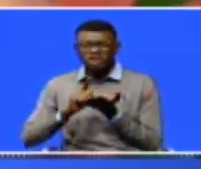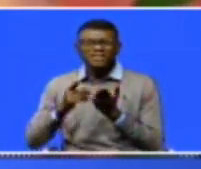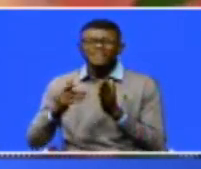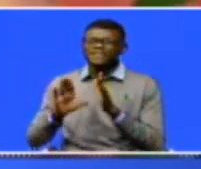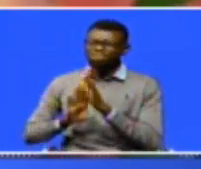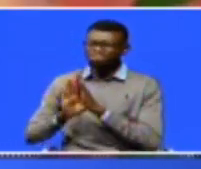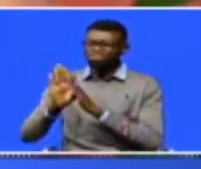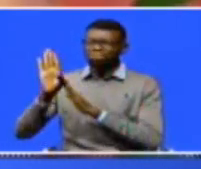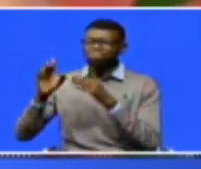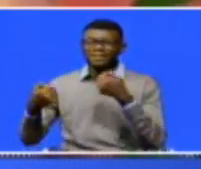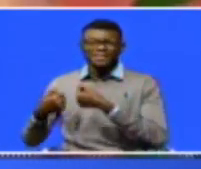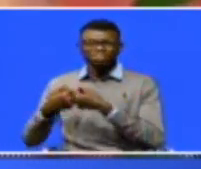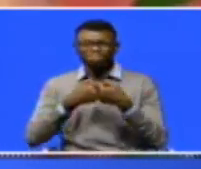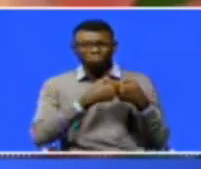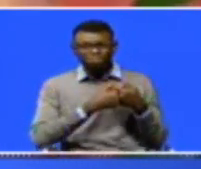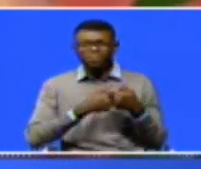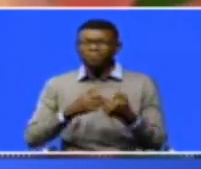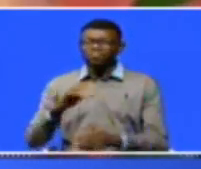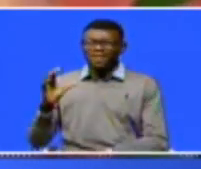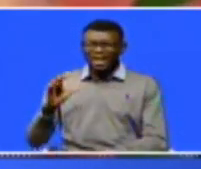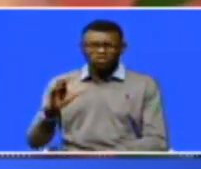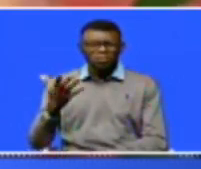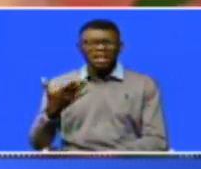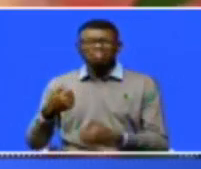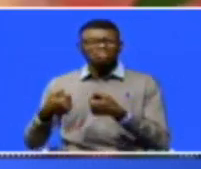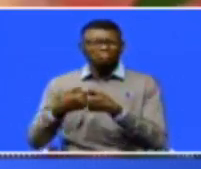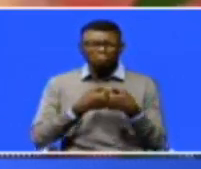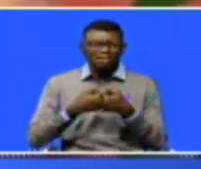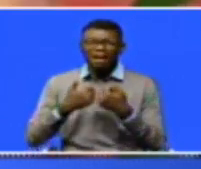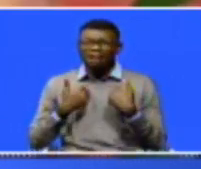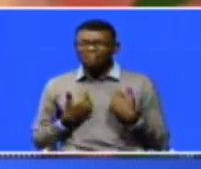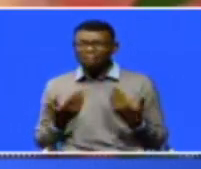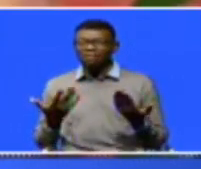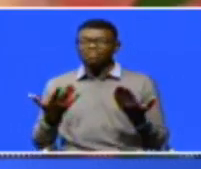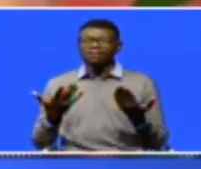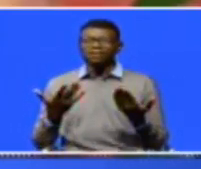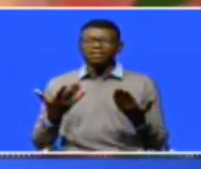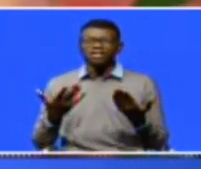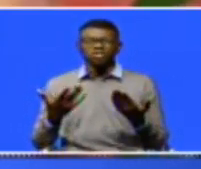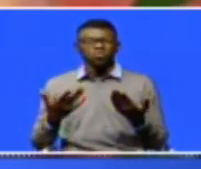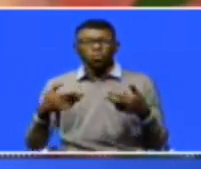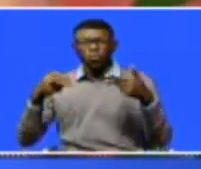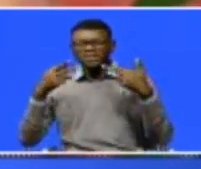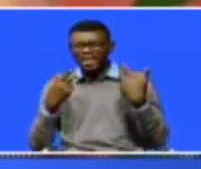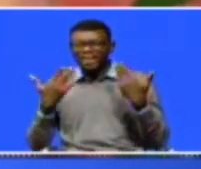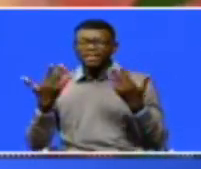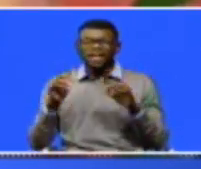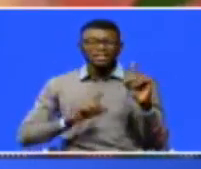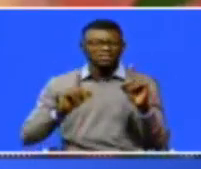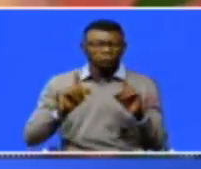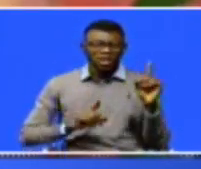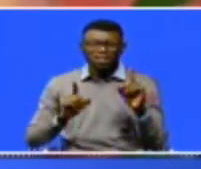challenged. We've had to restructure a lot of our customers who face challenges in all sectors, from hospitality, transport,